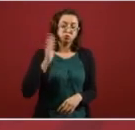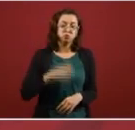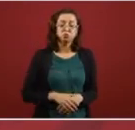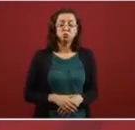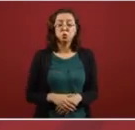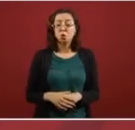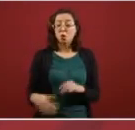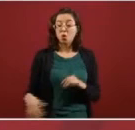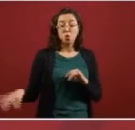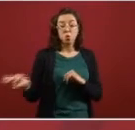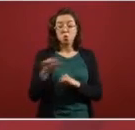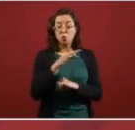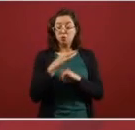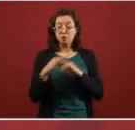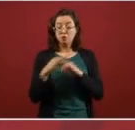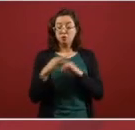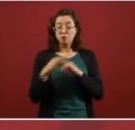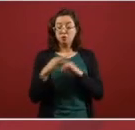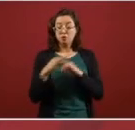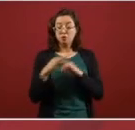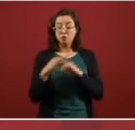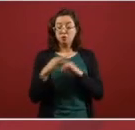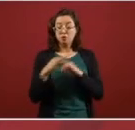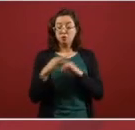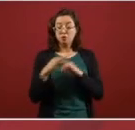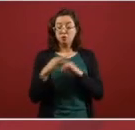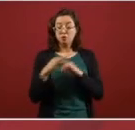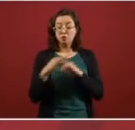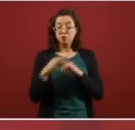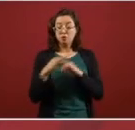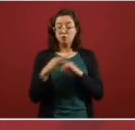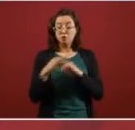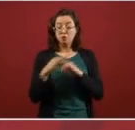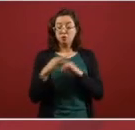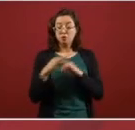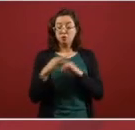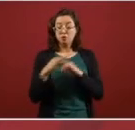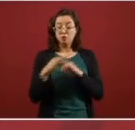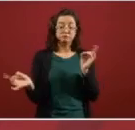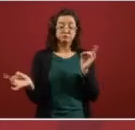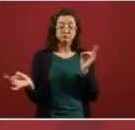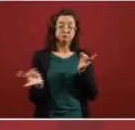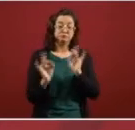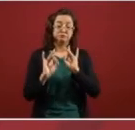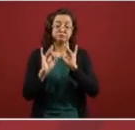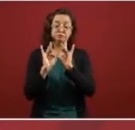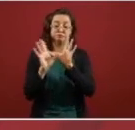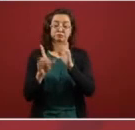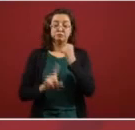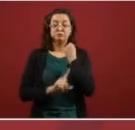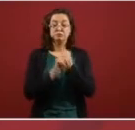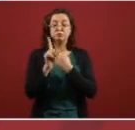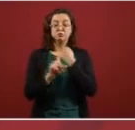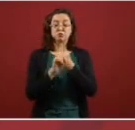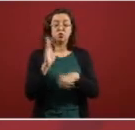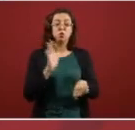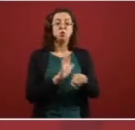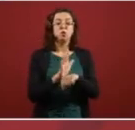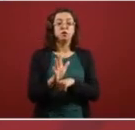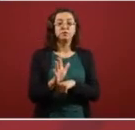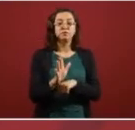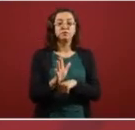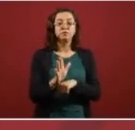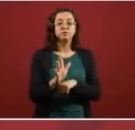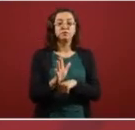nos refieren. And then the last thing that they referred us. Es que hubo que rodear Ecuador, porque